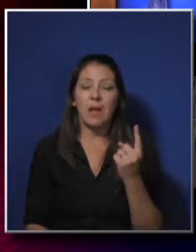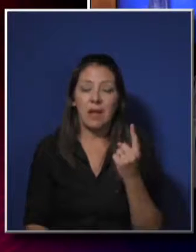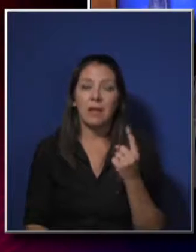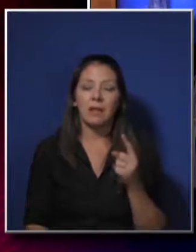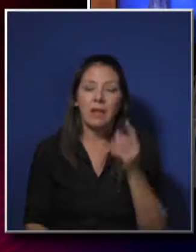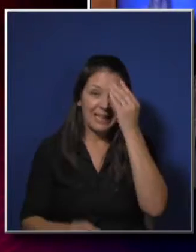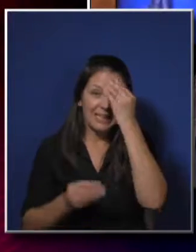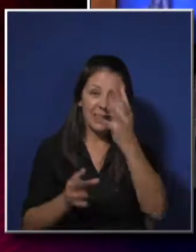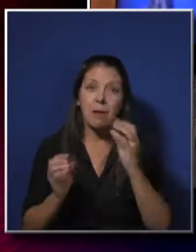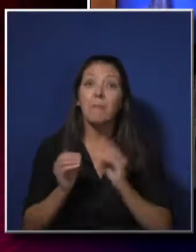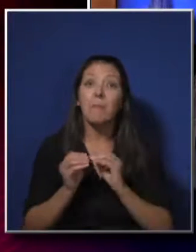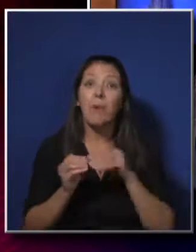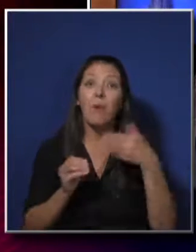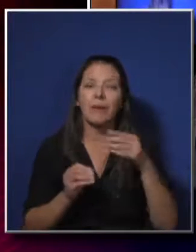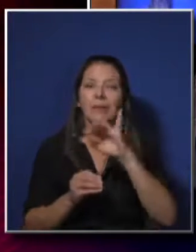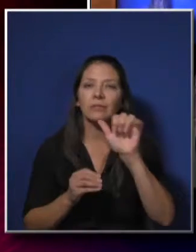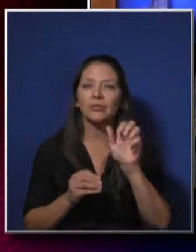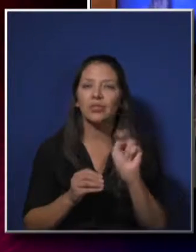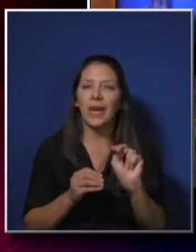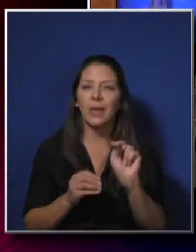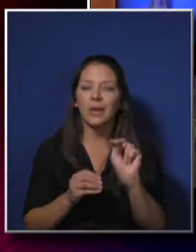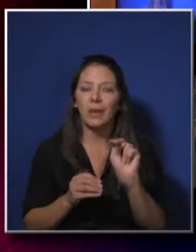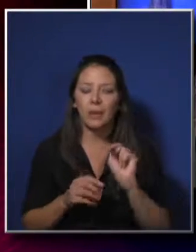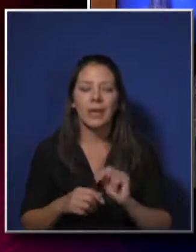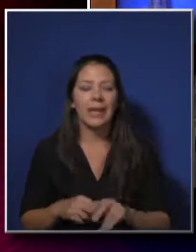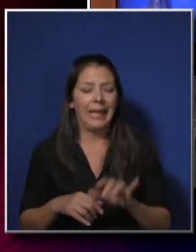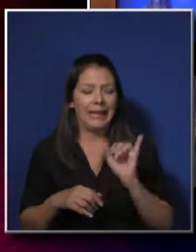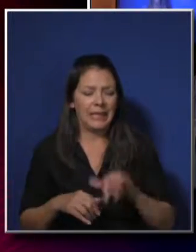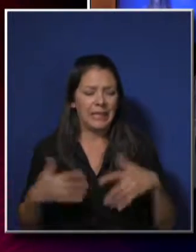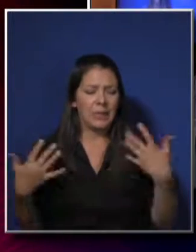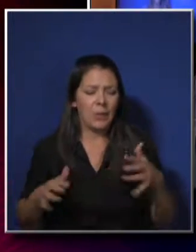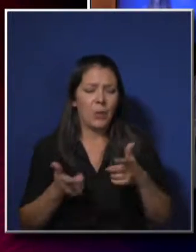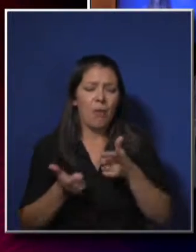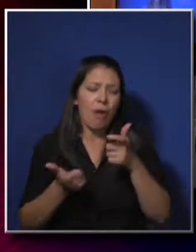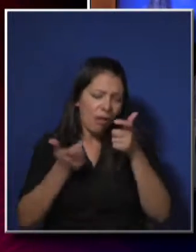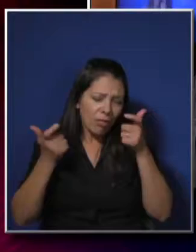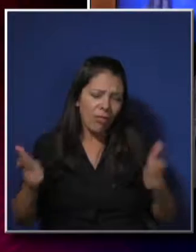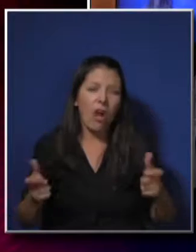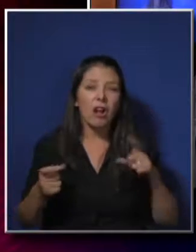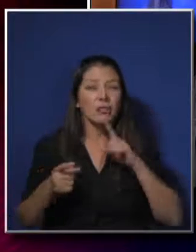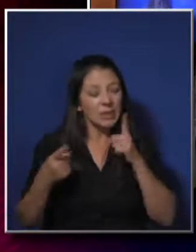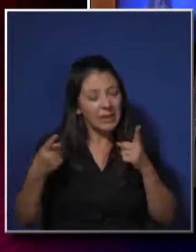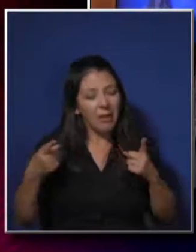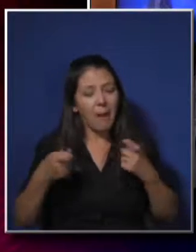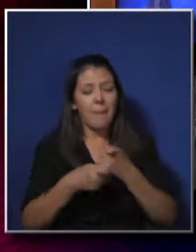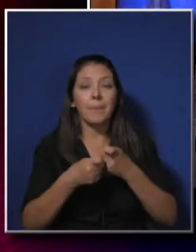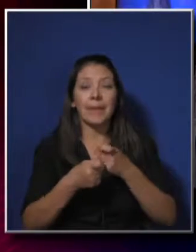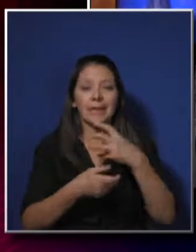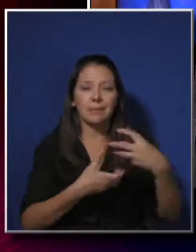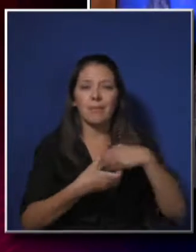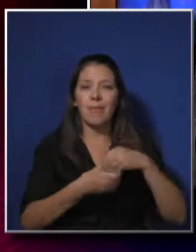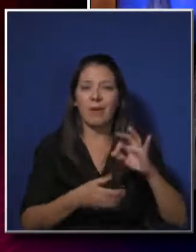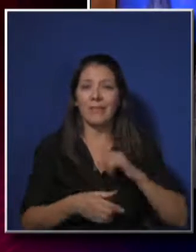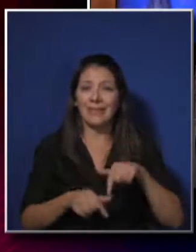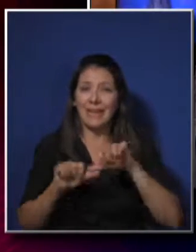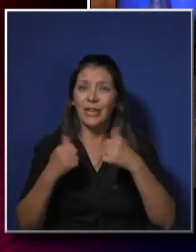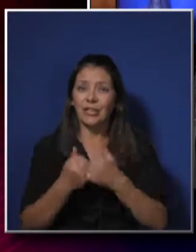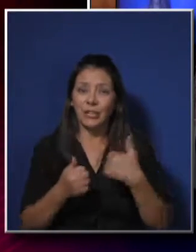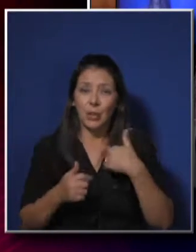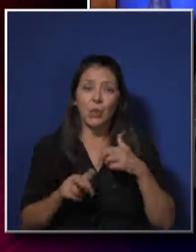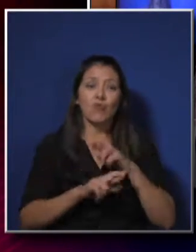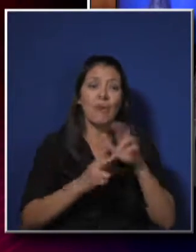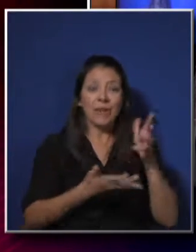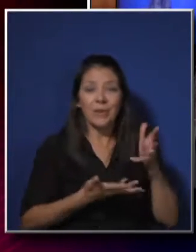information. It's a large, complex piece of our agency, and every time we think we're moving in a direction, there's that but what